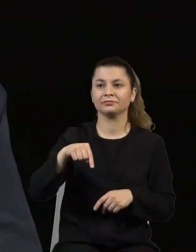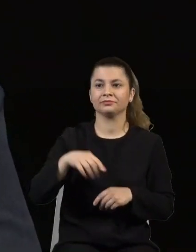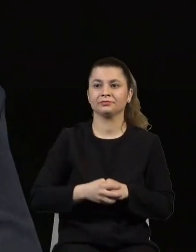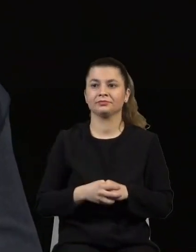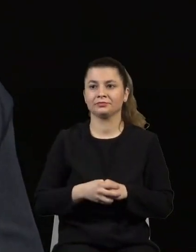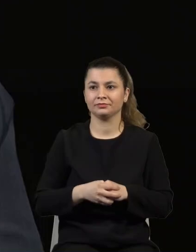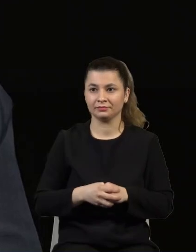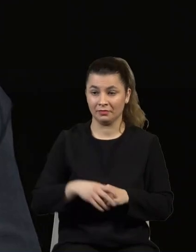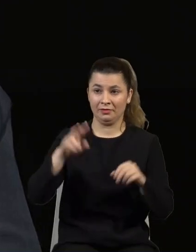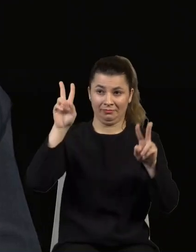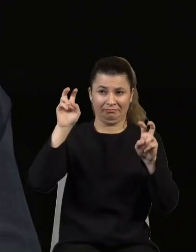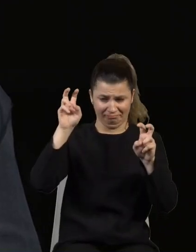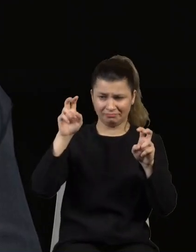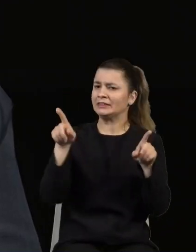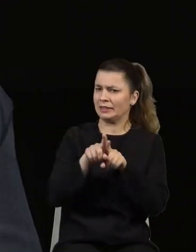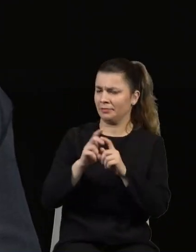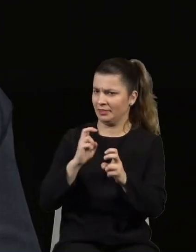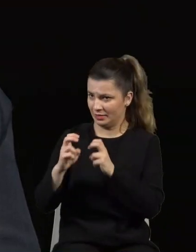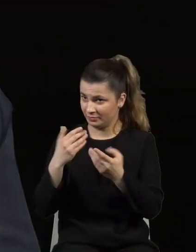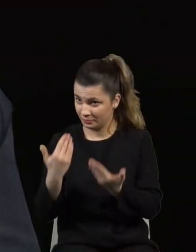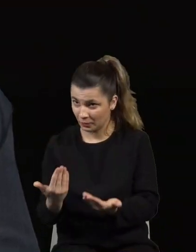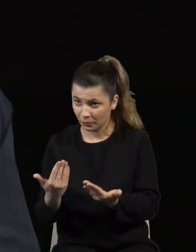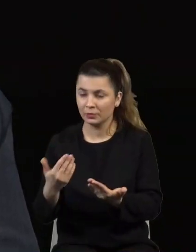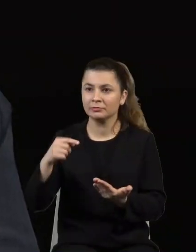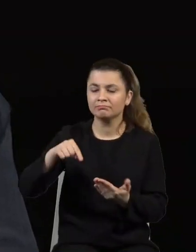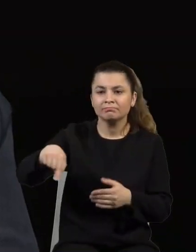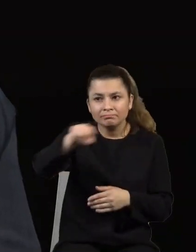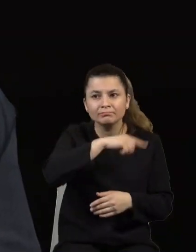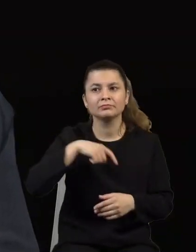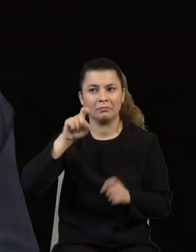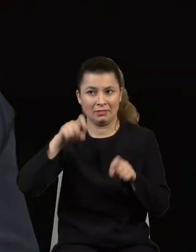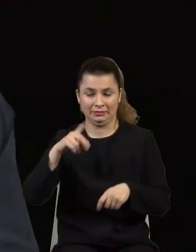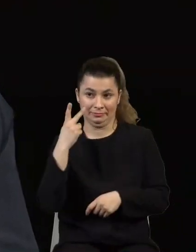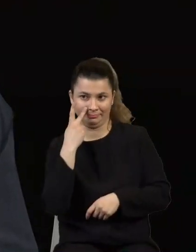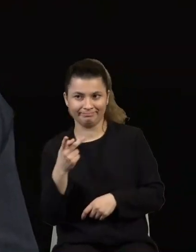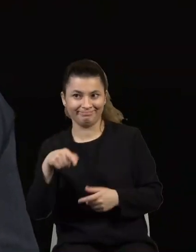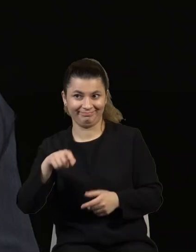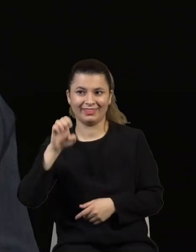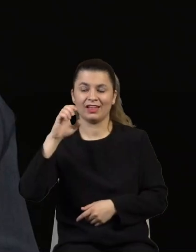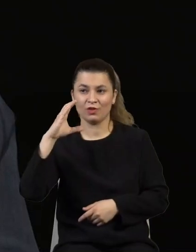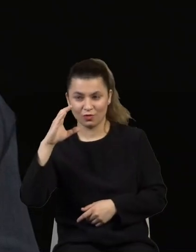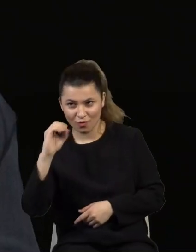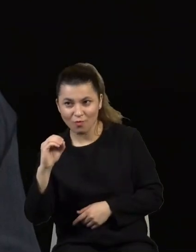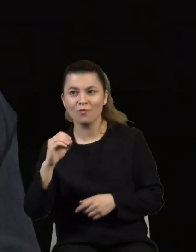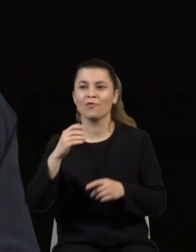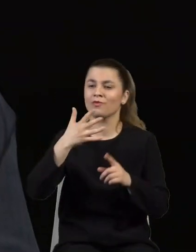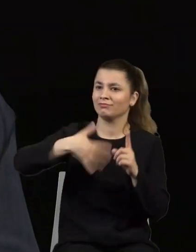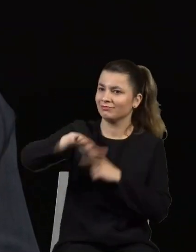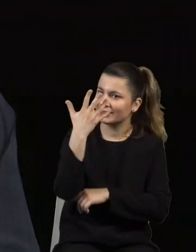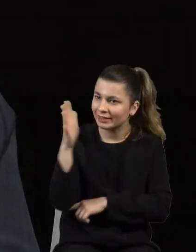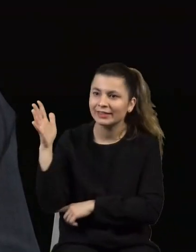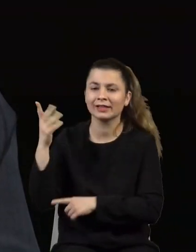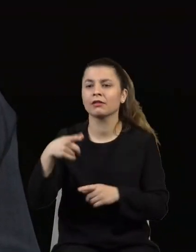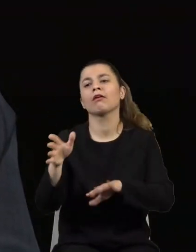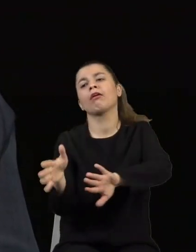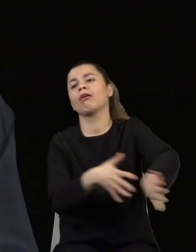environmental concerns that we have to also not to forget. We mentioned several times climate